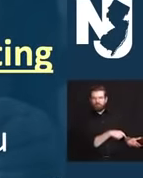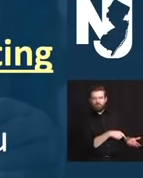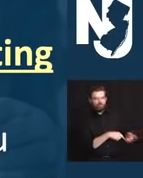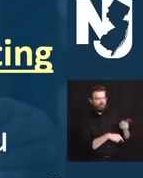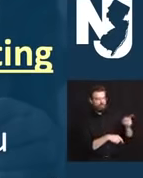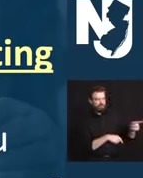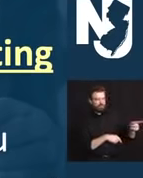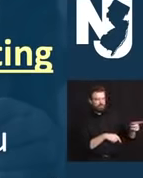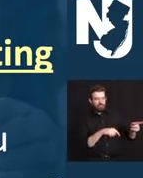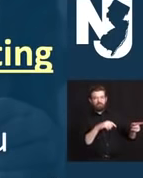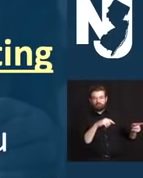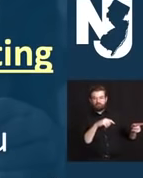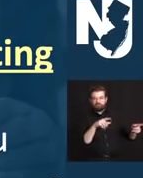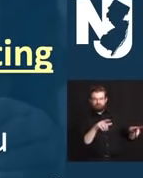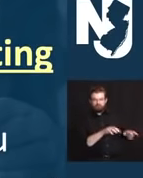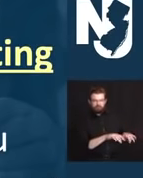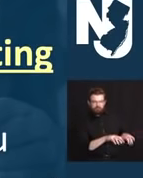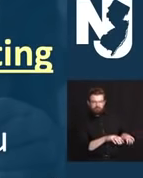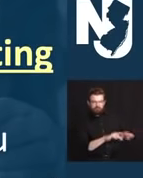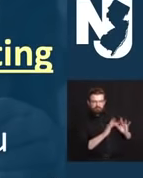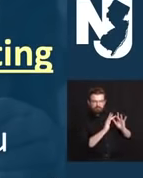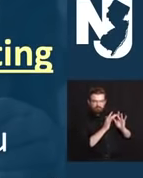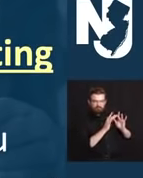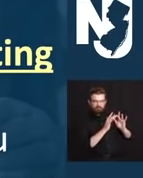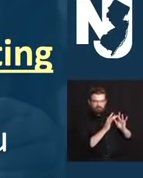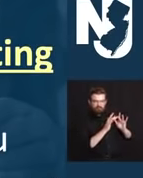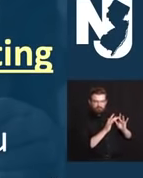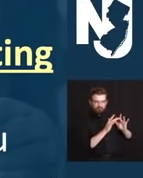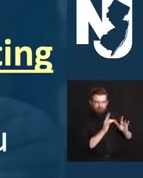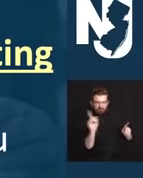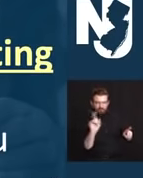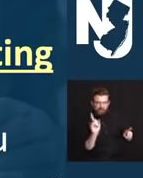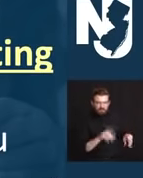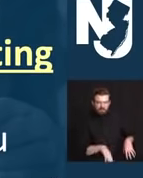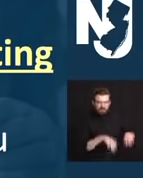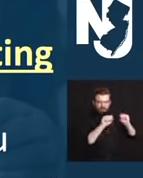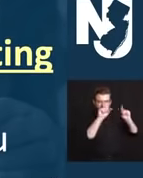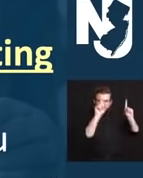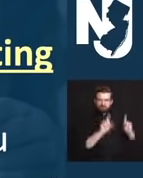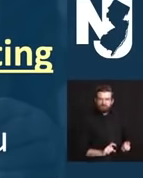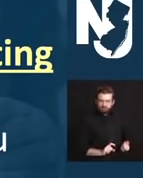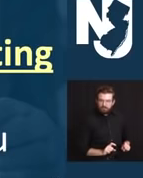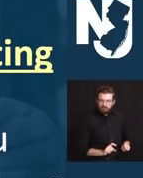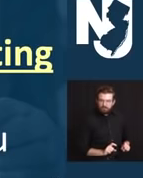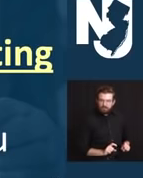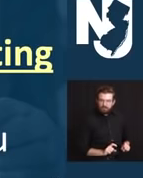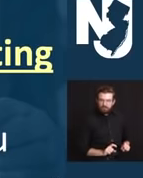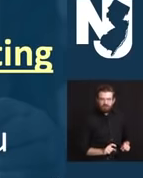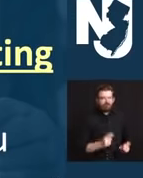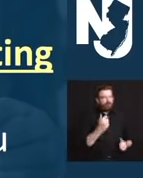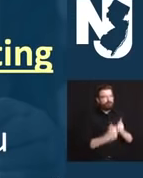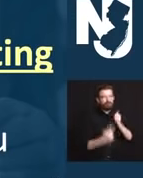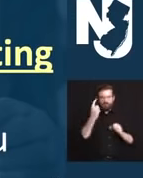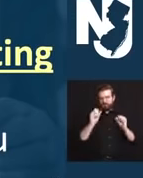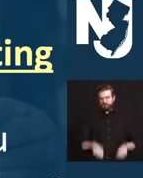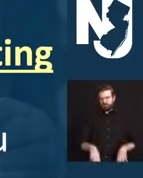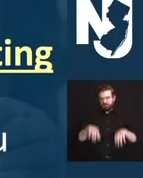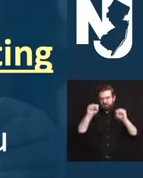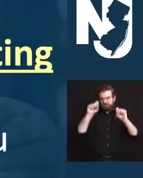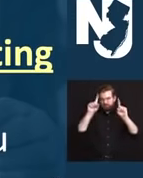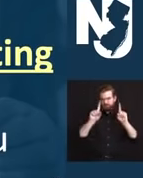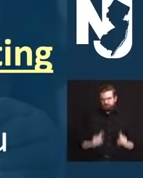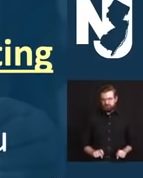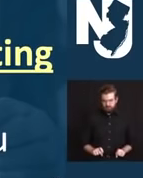covid19.nj.gov/testing to find a site near you so you can go out and get tested. Testing is available to everyone. It is incredibly important to know whether or not you